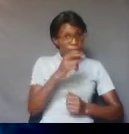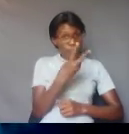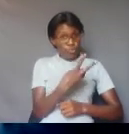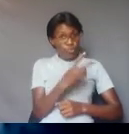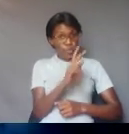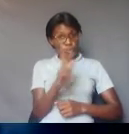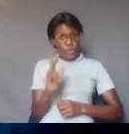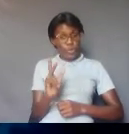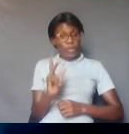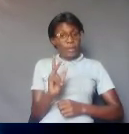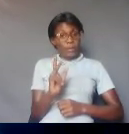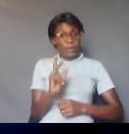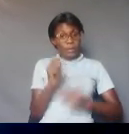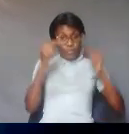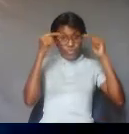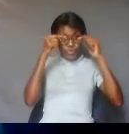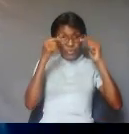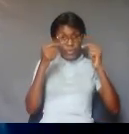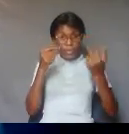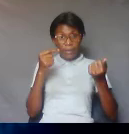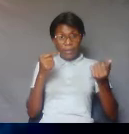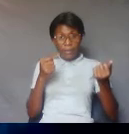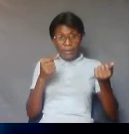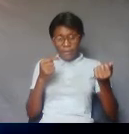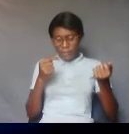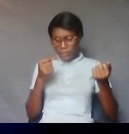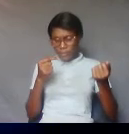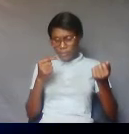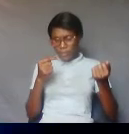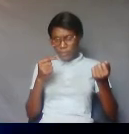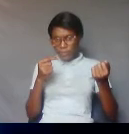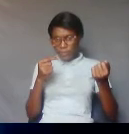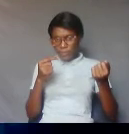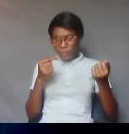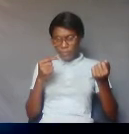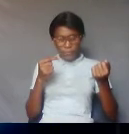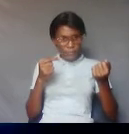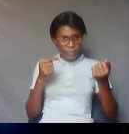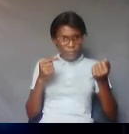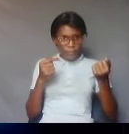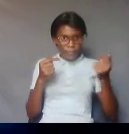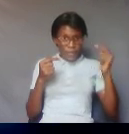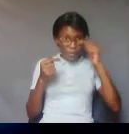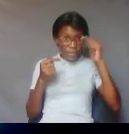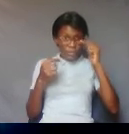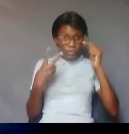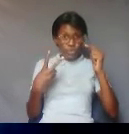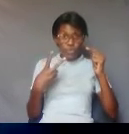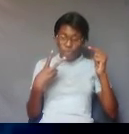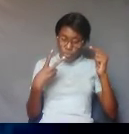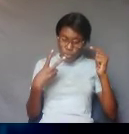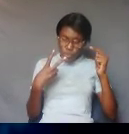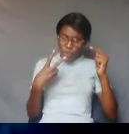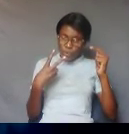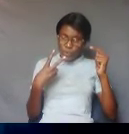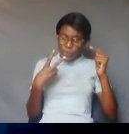this albinism is something that you're born with. So with the blind man as well, he was born with his blindness. So that's where we start